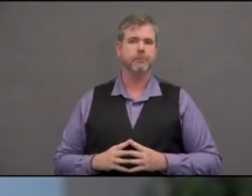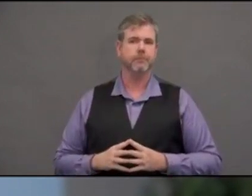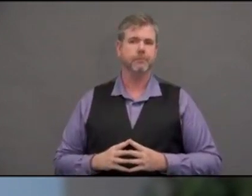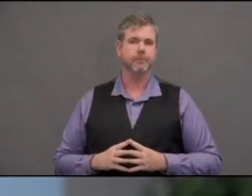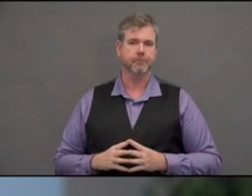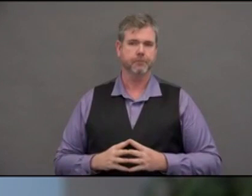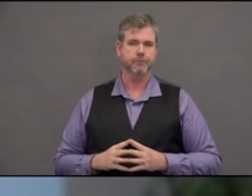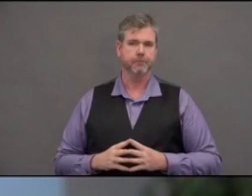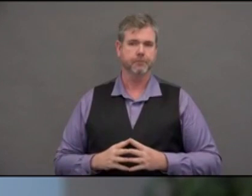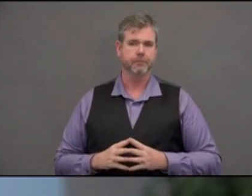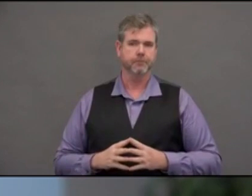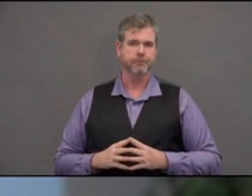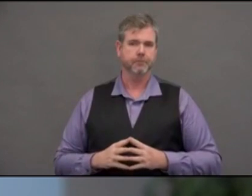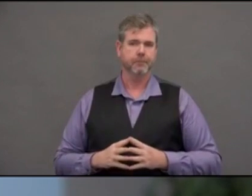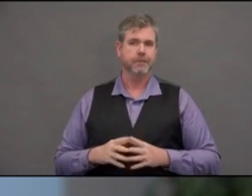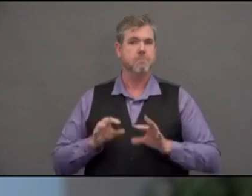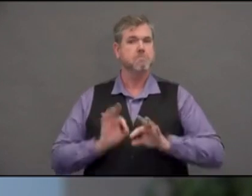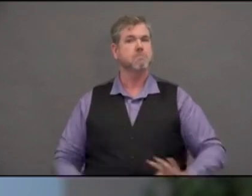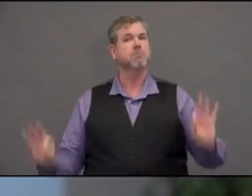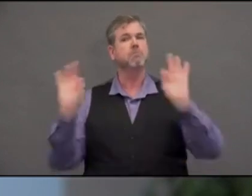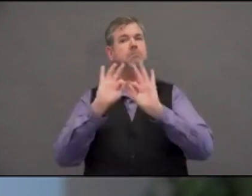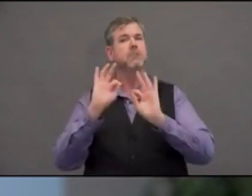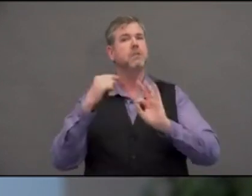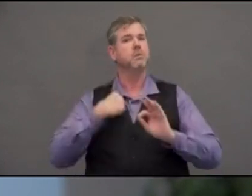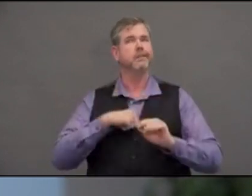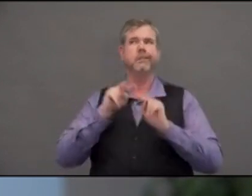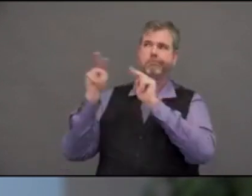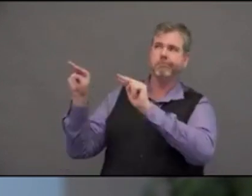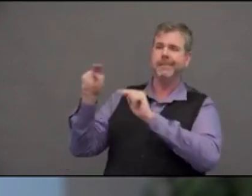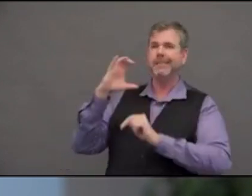out. Have everything be in place